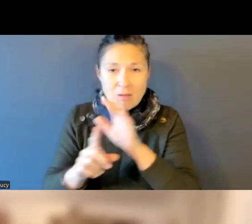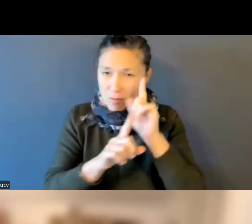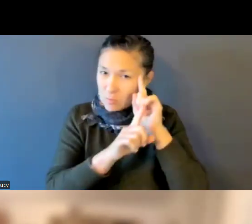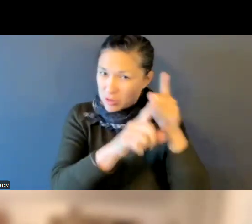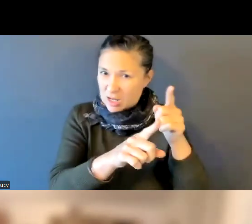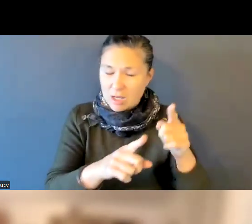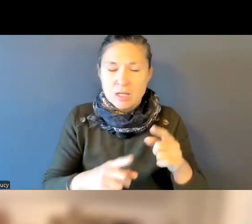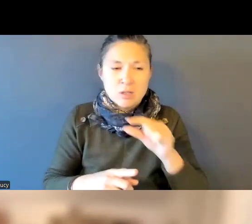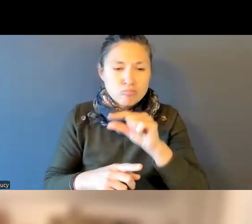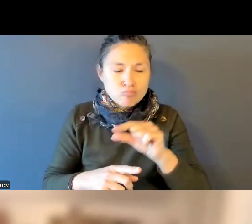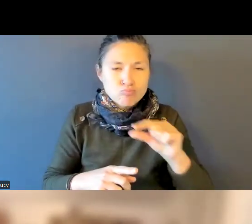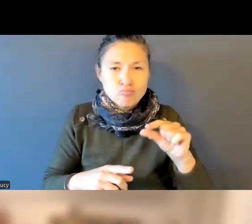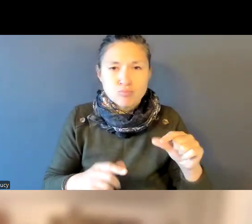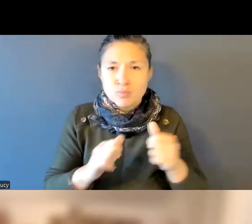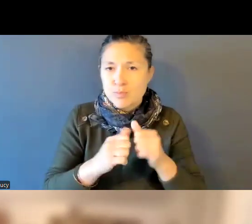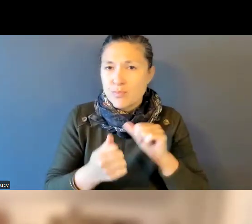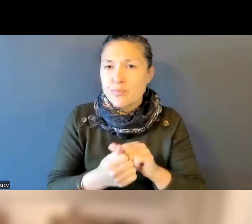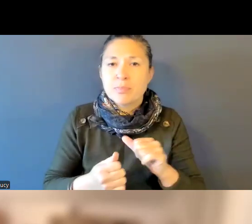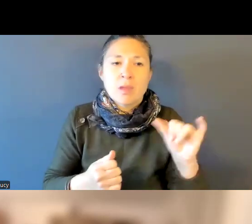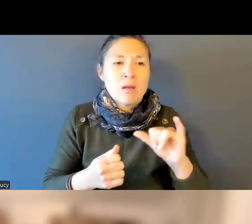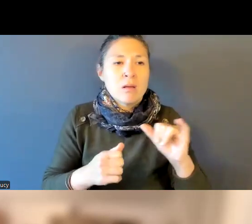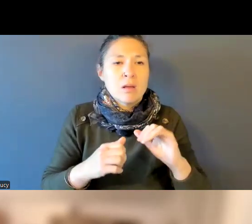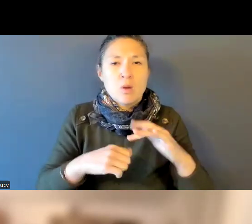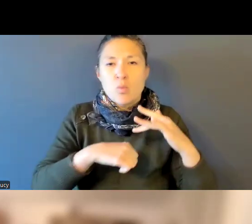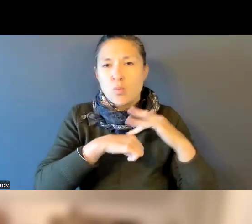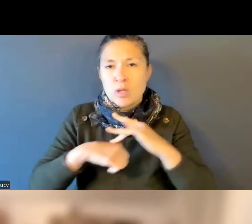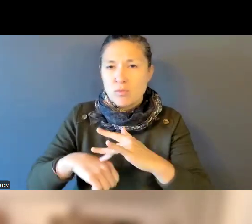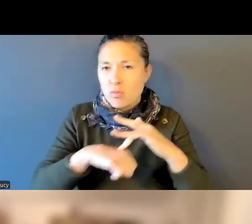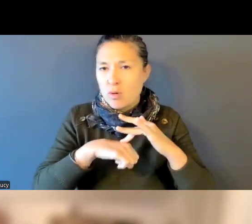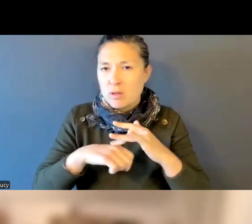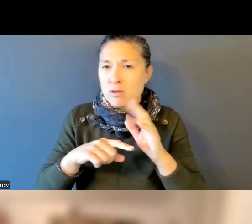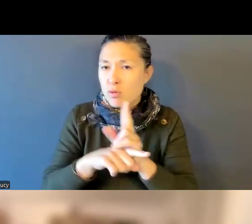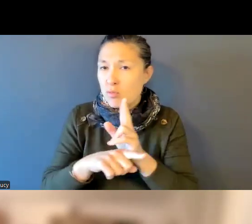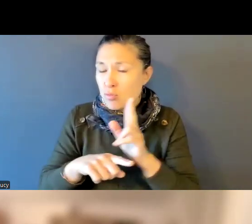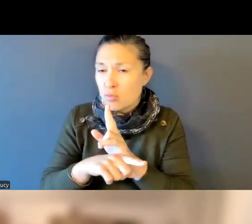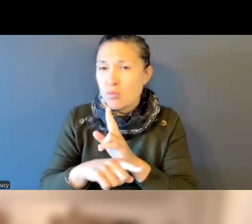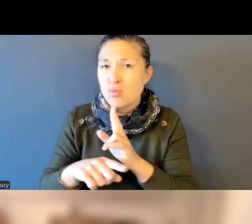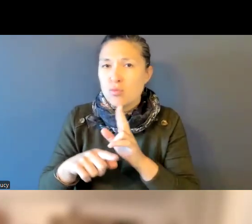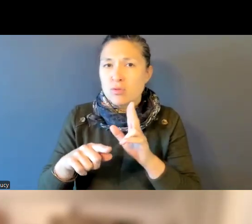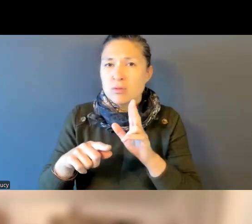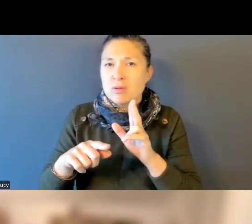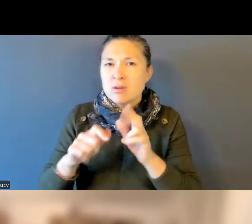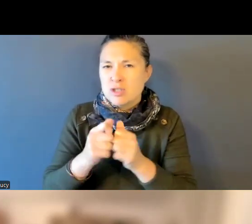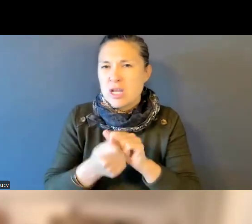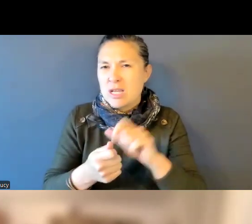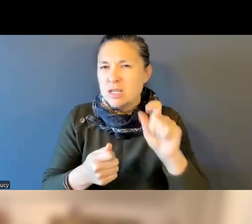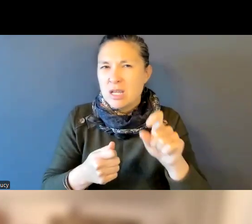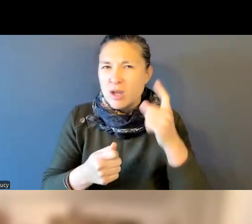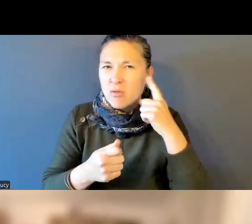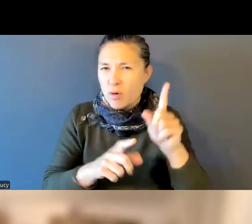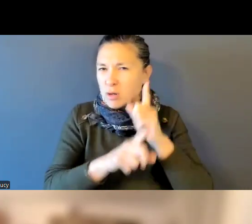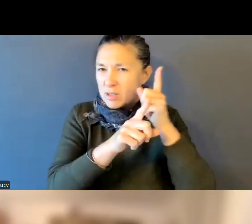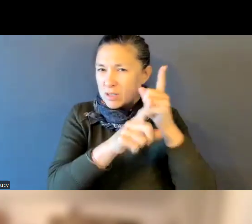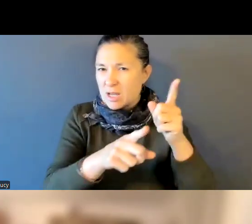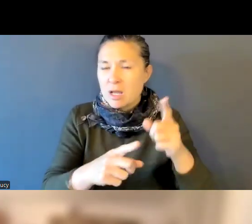and to change how resources can be used to target those objectives, one of which would be to reduce